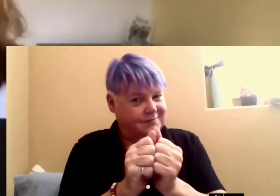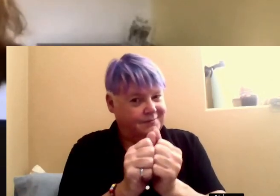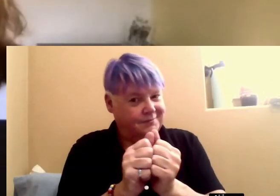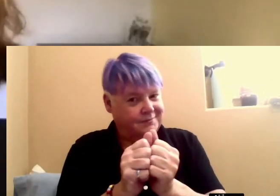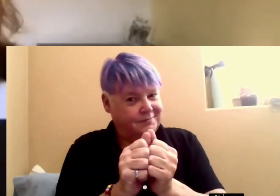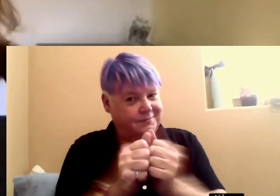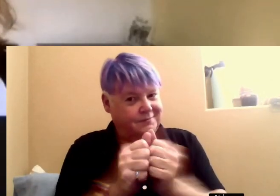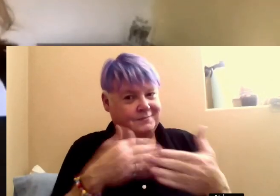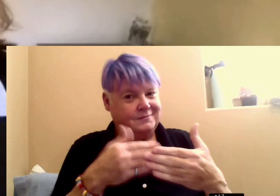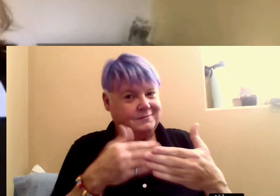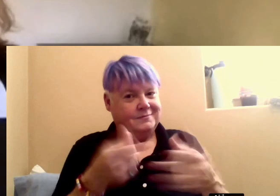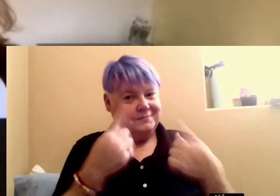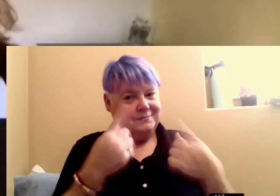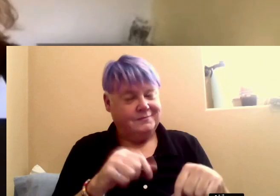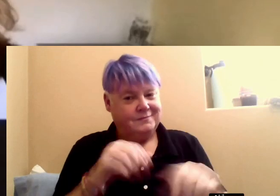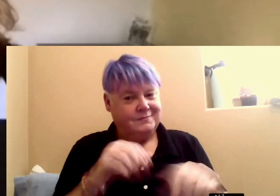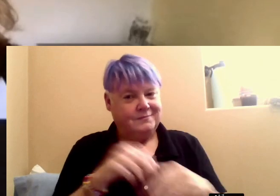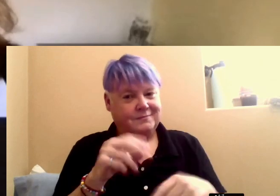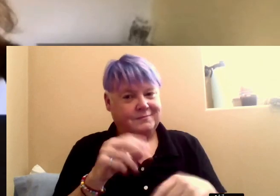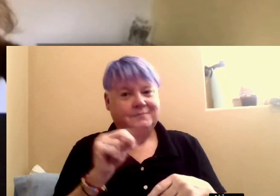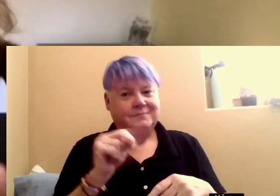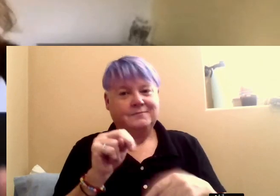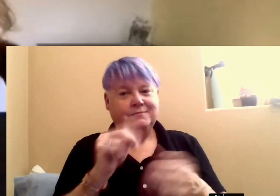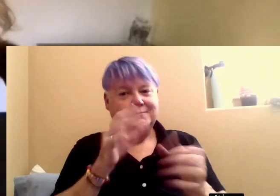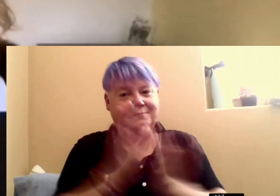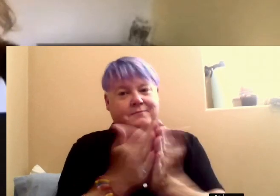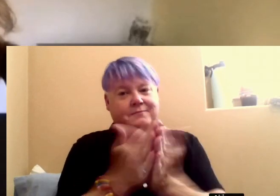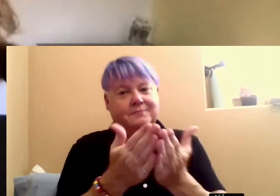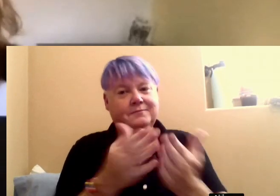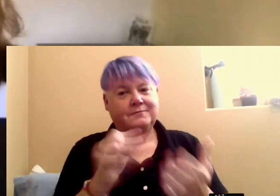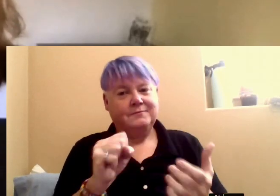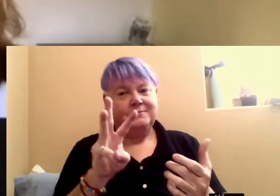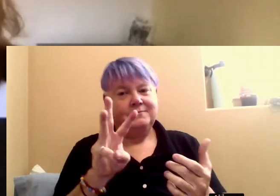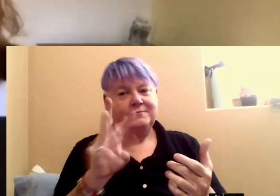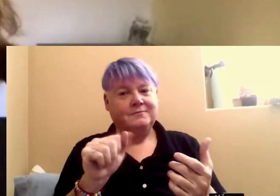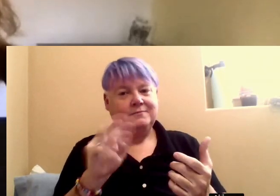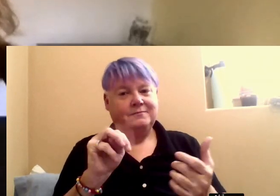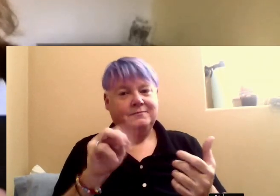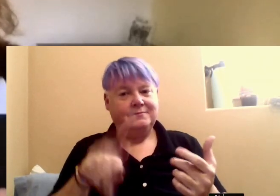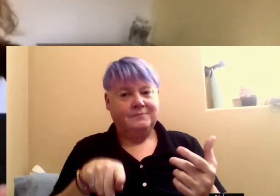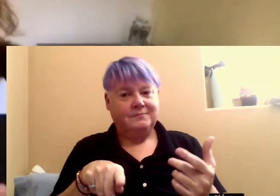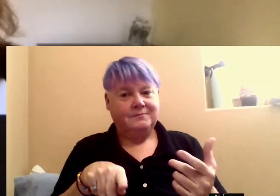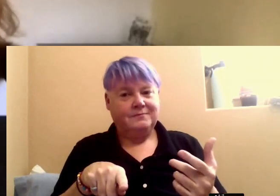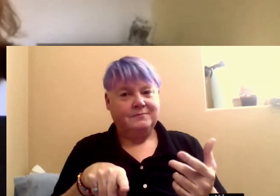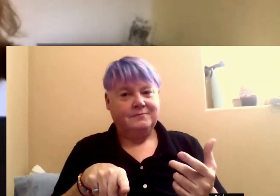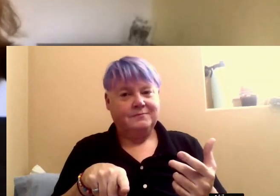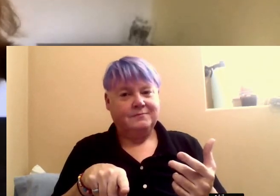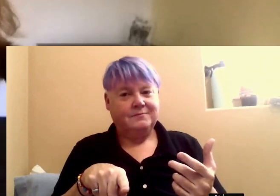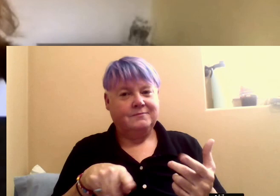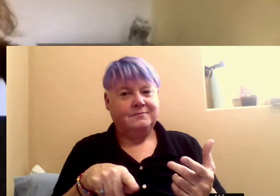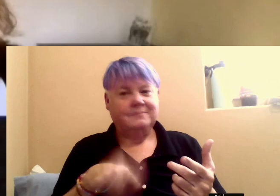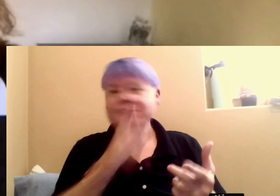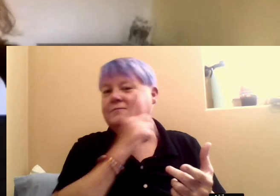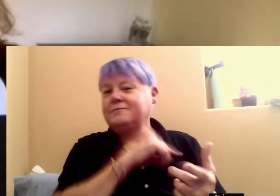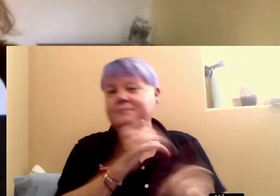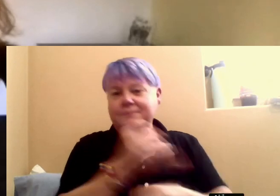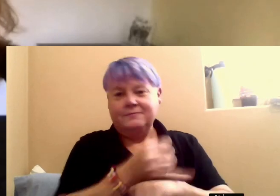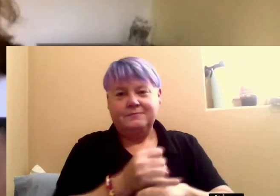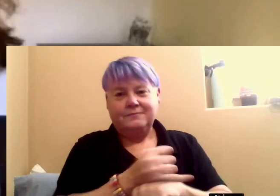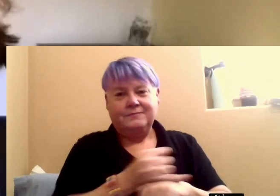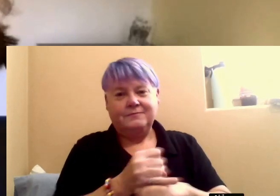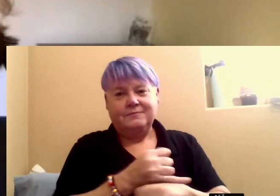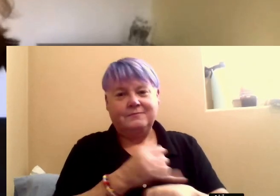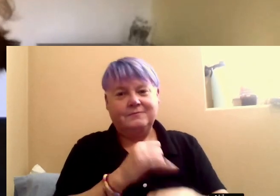closest I have come was in my novel, The Swap. It's set on a fictitious island that is